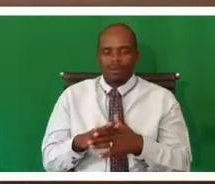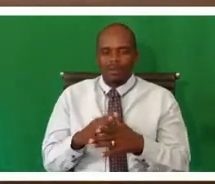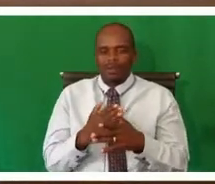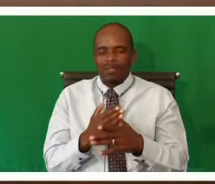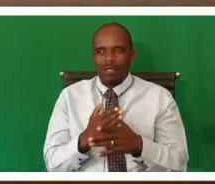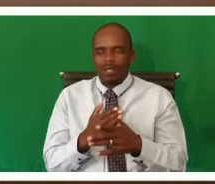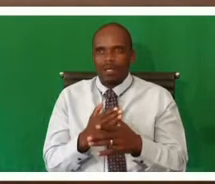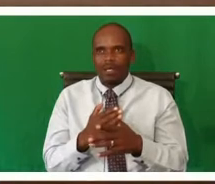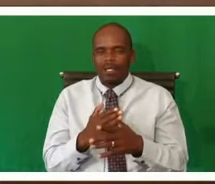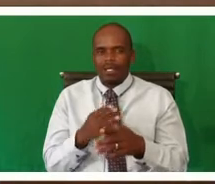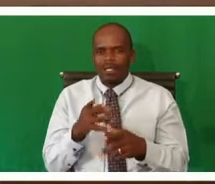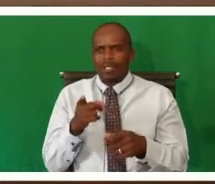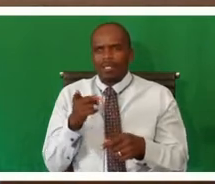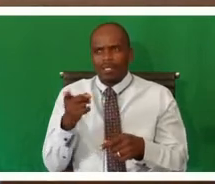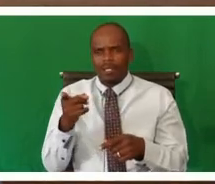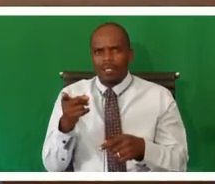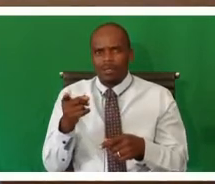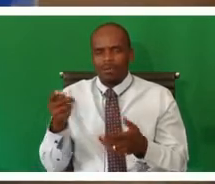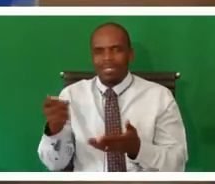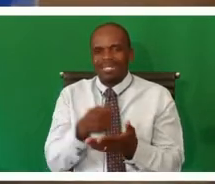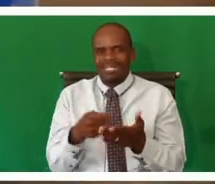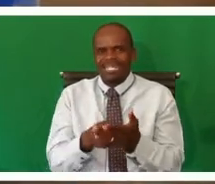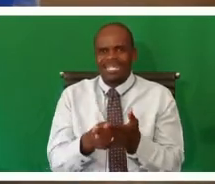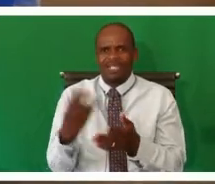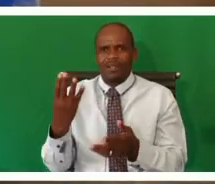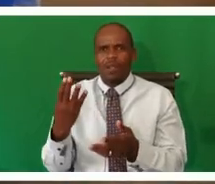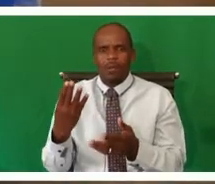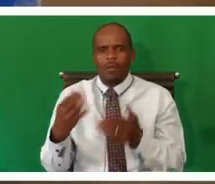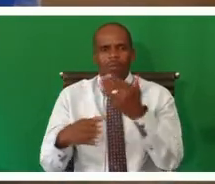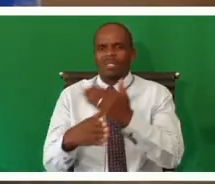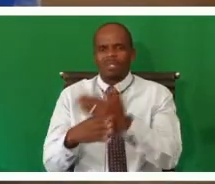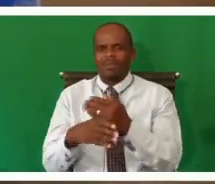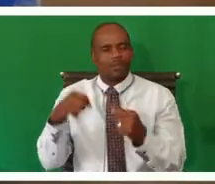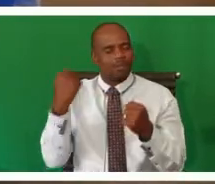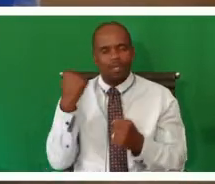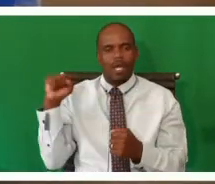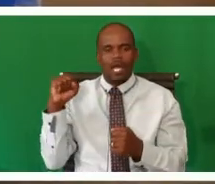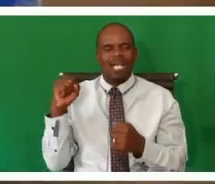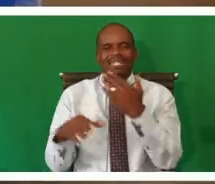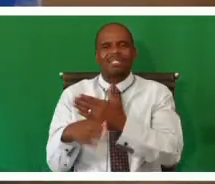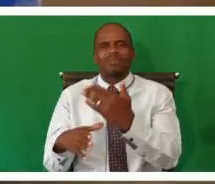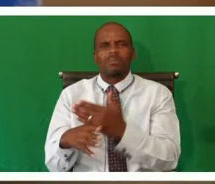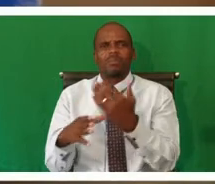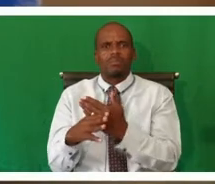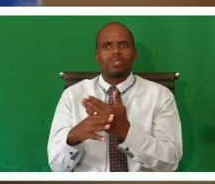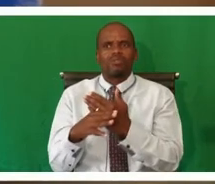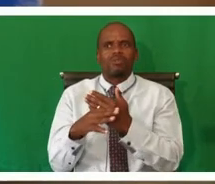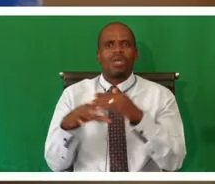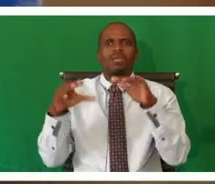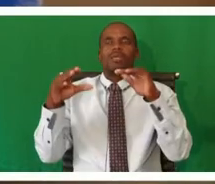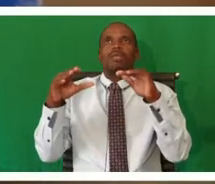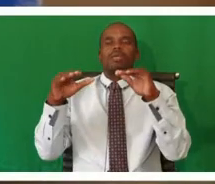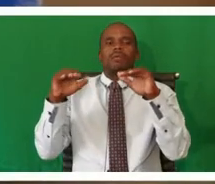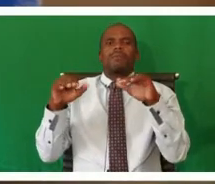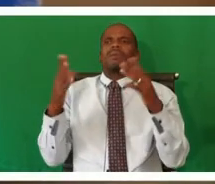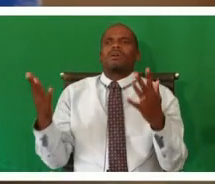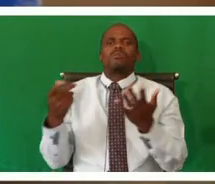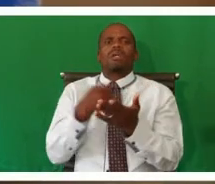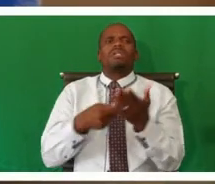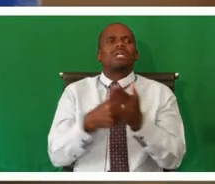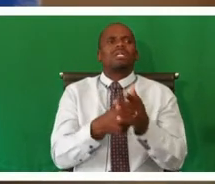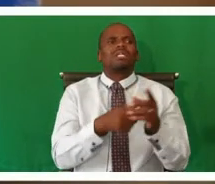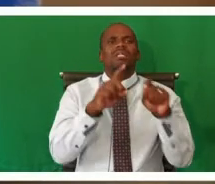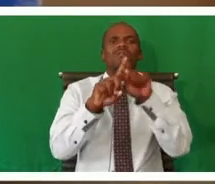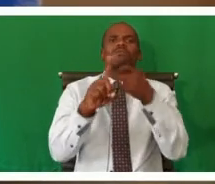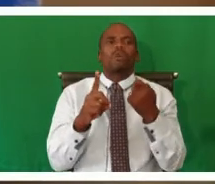di sebedise, ntse di sebediswa ke batho ba di rekileng ho bona. Ha re kene ho bona ntate, ba thuswe, ba tshwane le batho ba